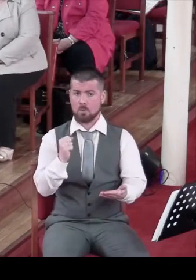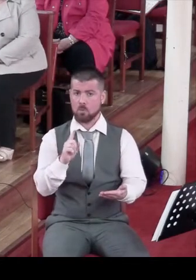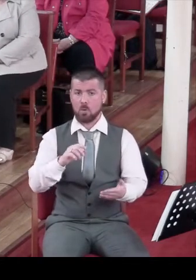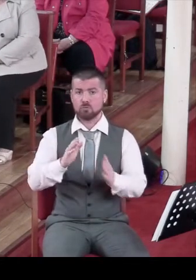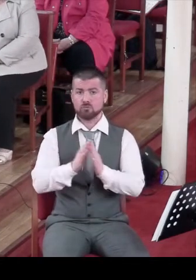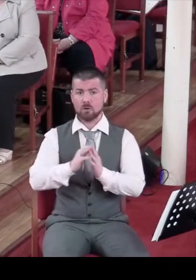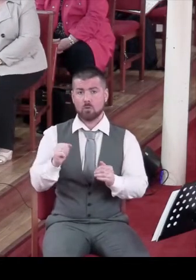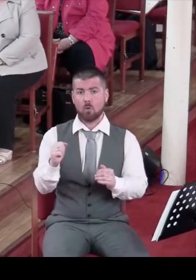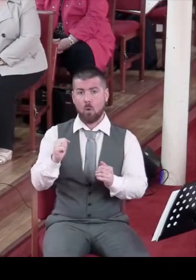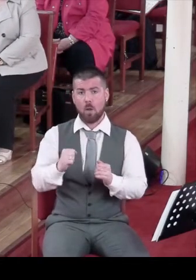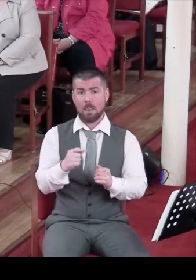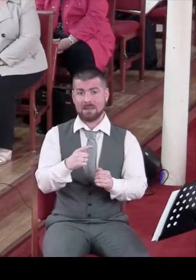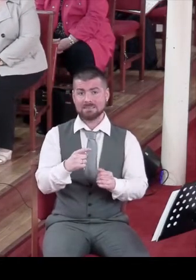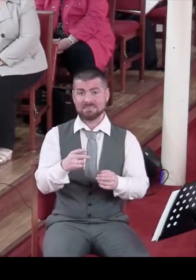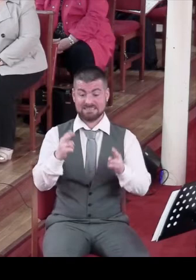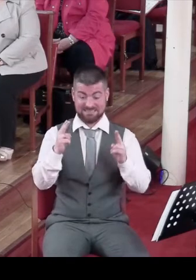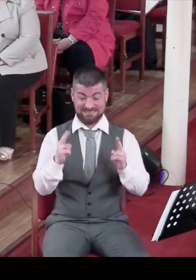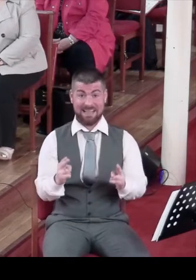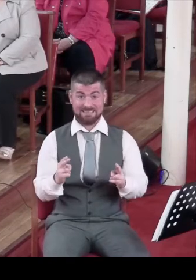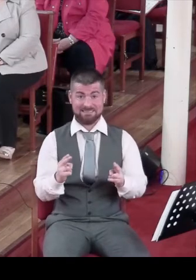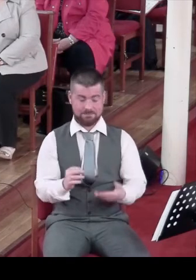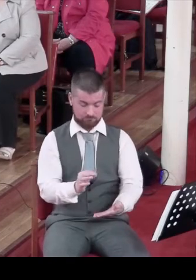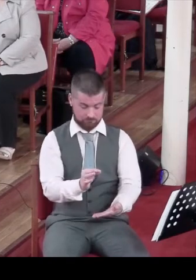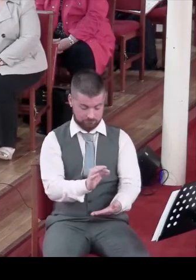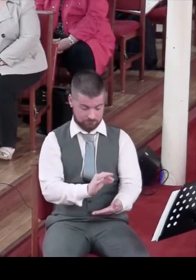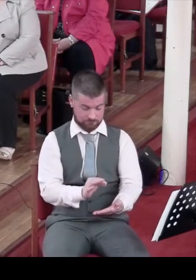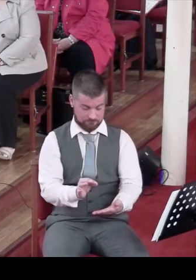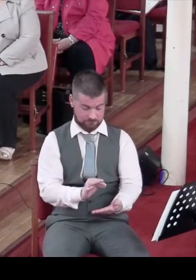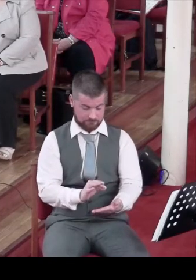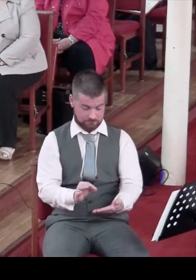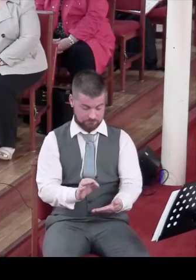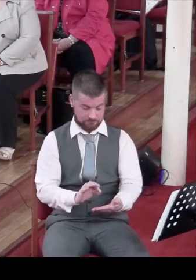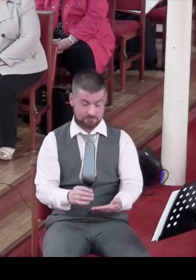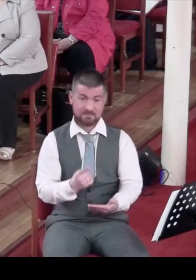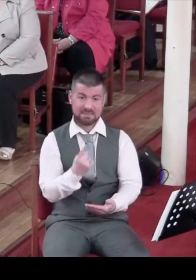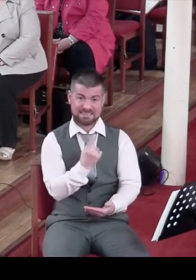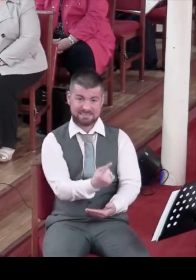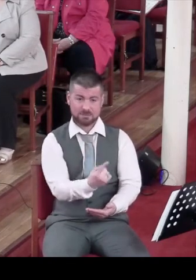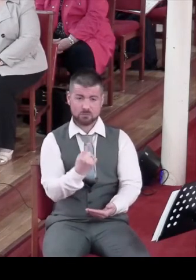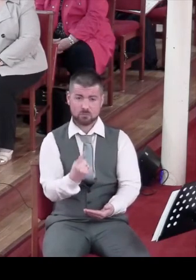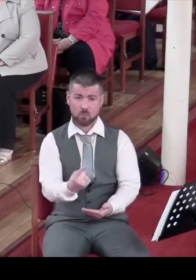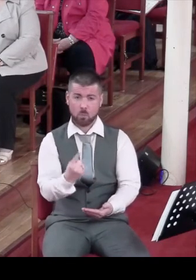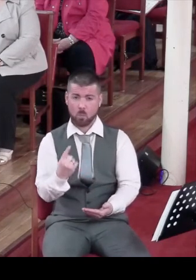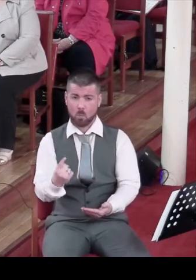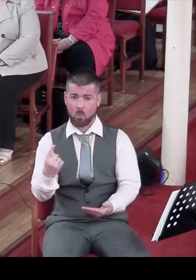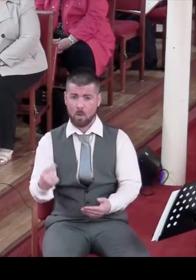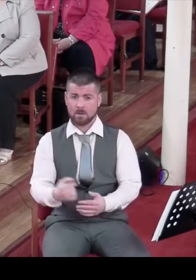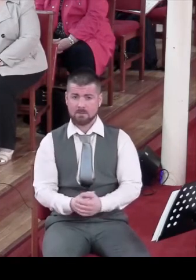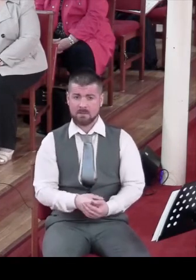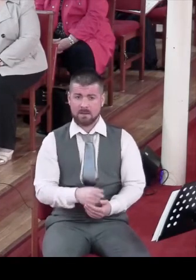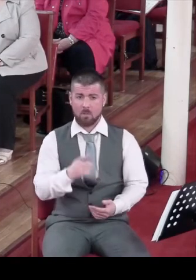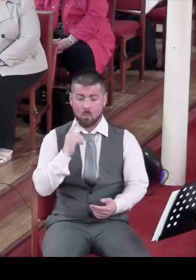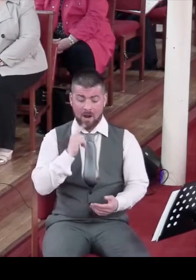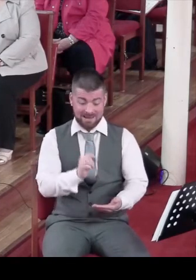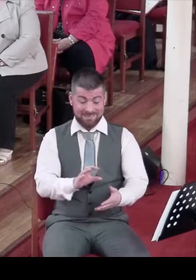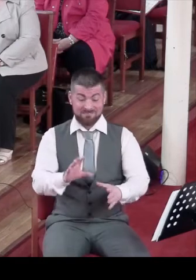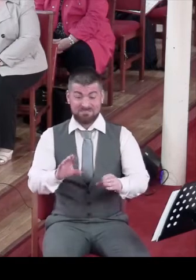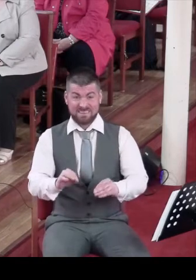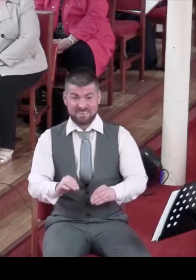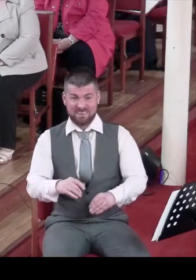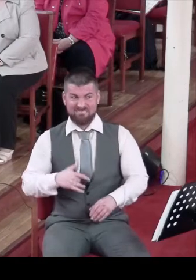General Assembly actually sits and signs all of these individually. My goodness, she must have had a sore hand at the end of that